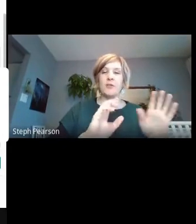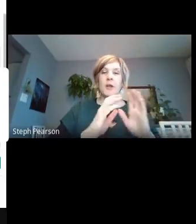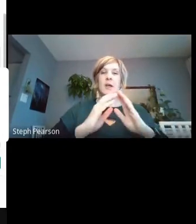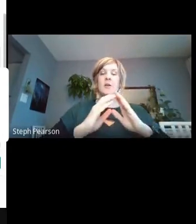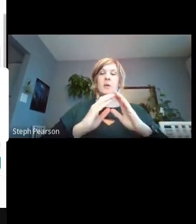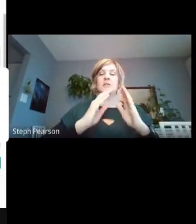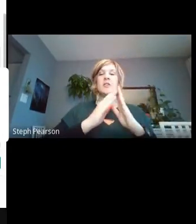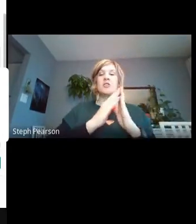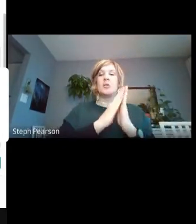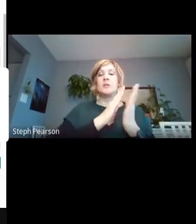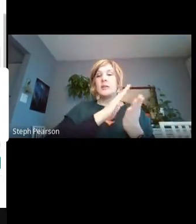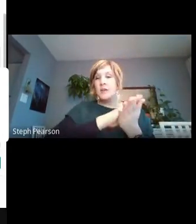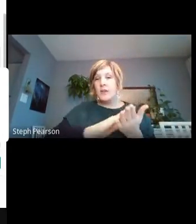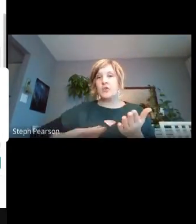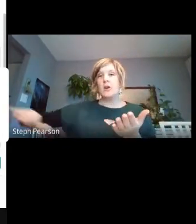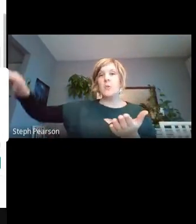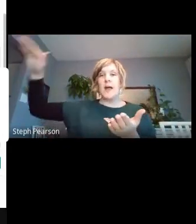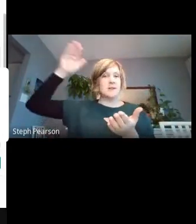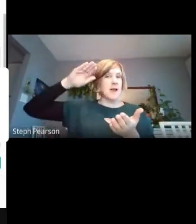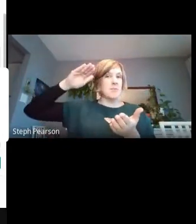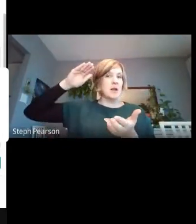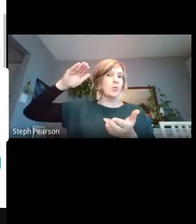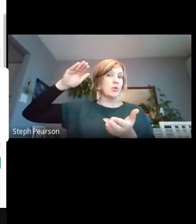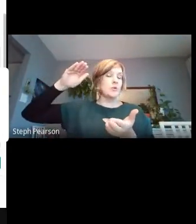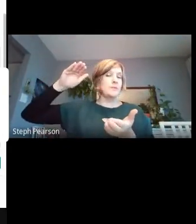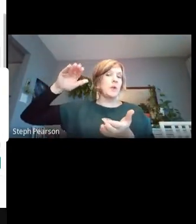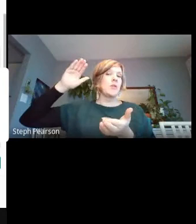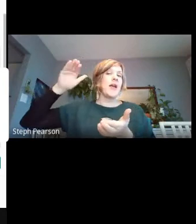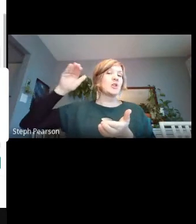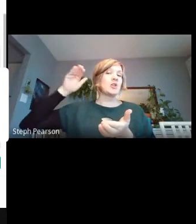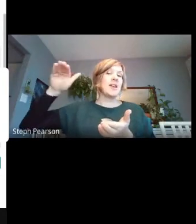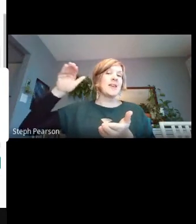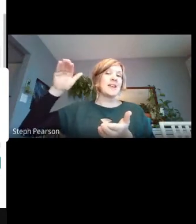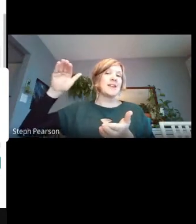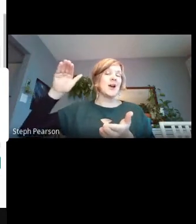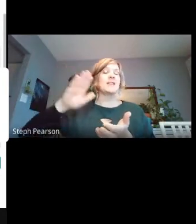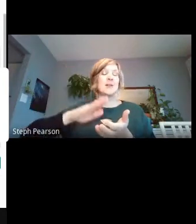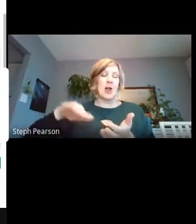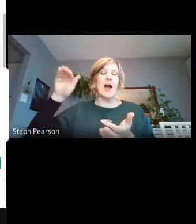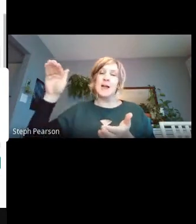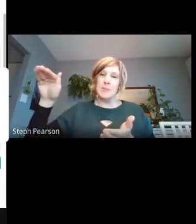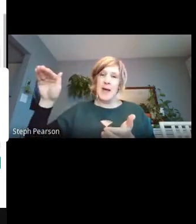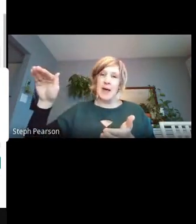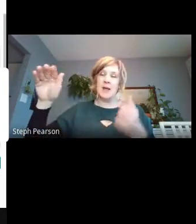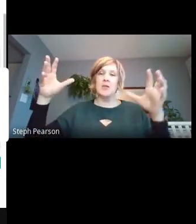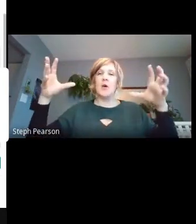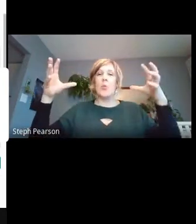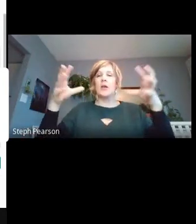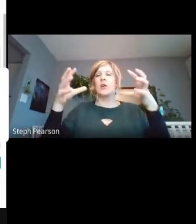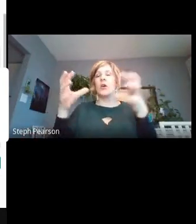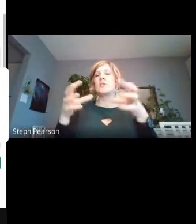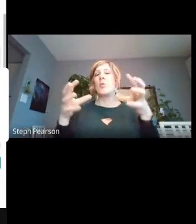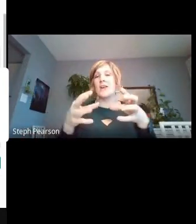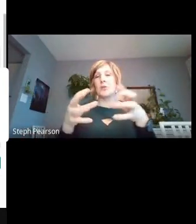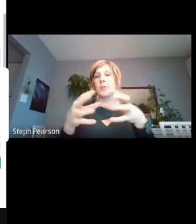off it means that the students if they try to go back to that main room they actually can't get in there until i come back it's a